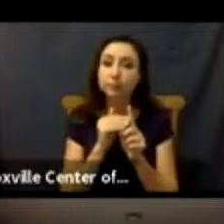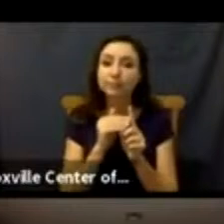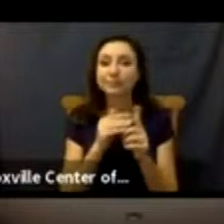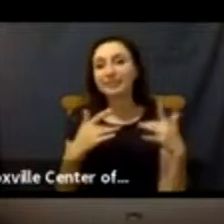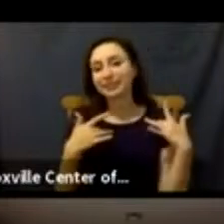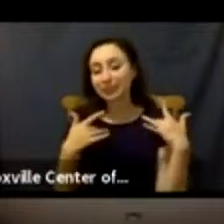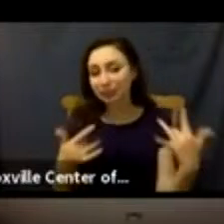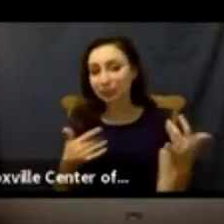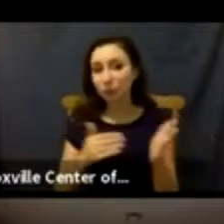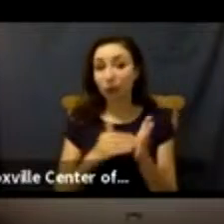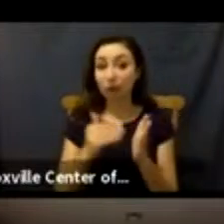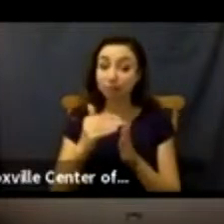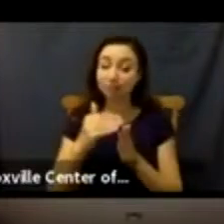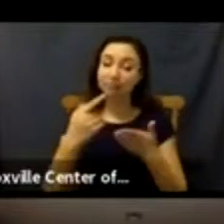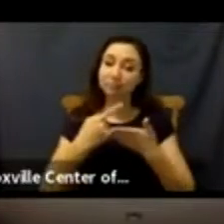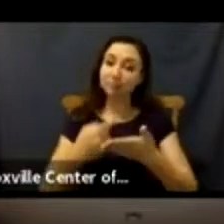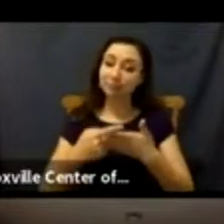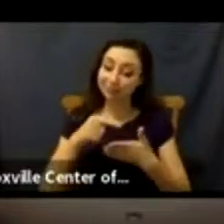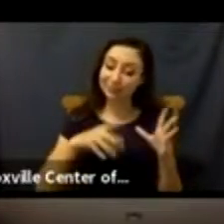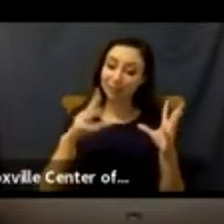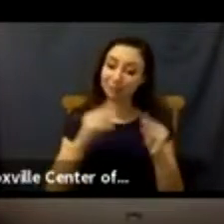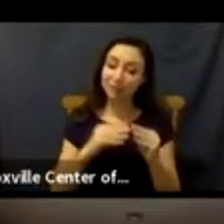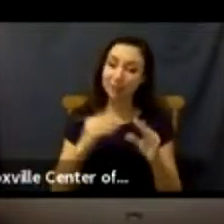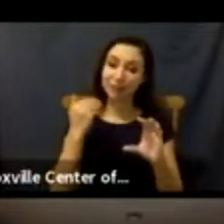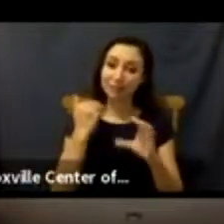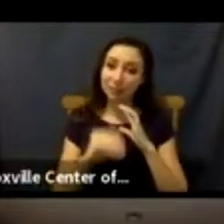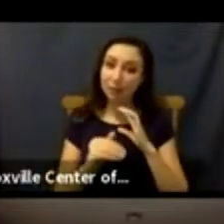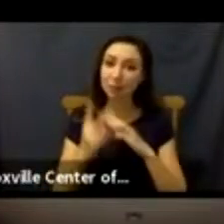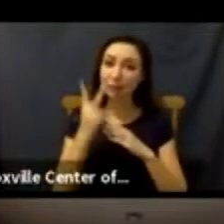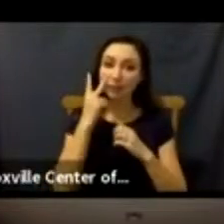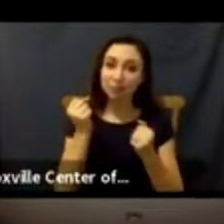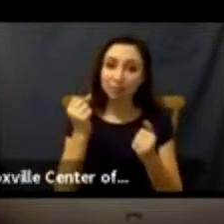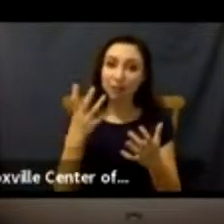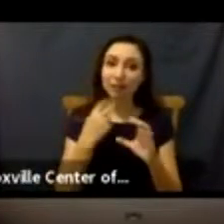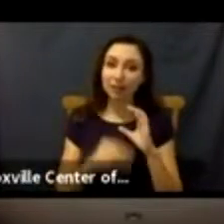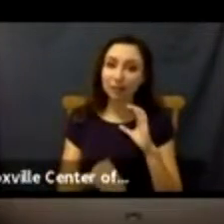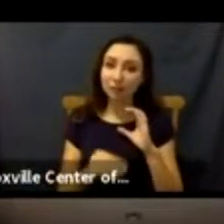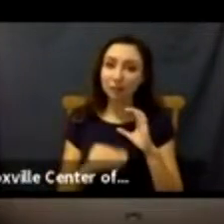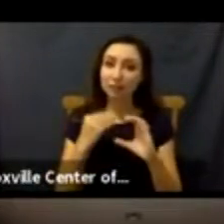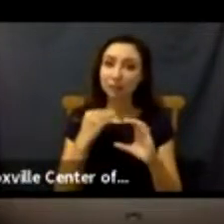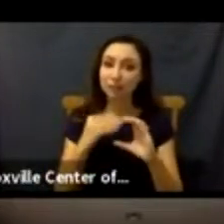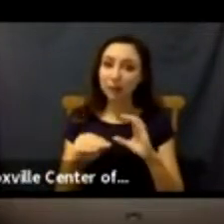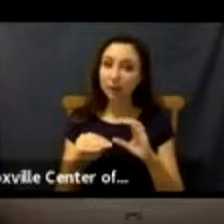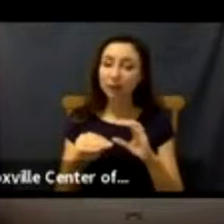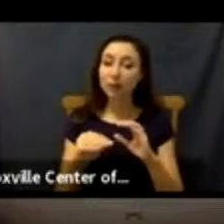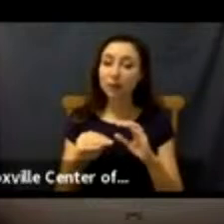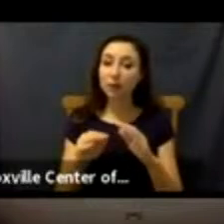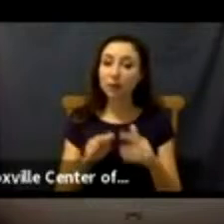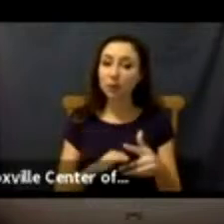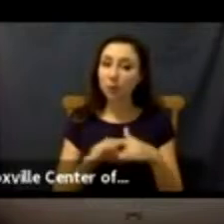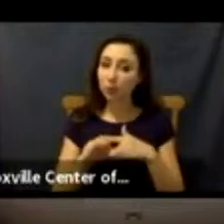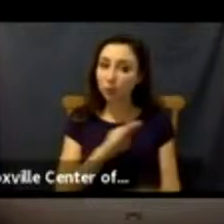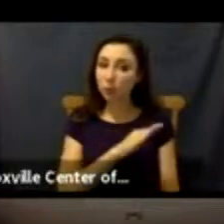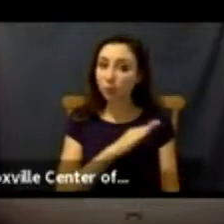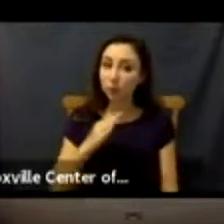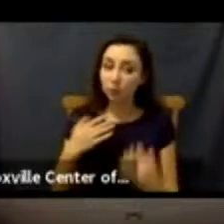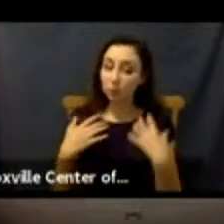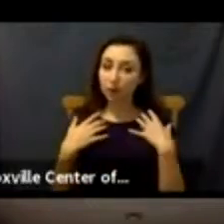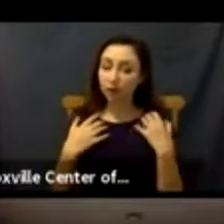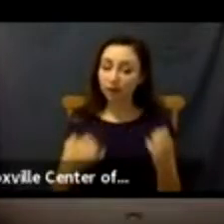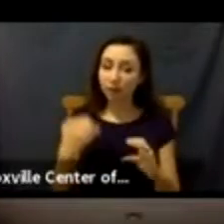typically frequently even talk about them at this meeting. The emails, the multiple emails that come in through our Board of Health